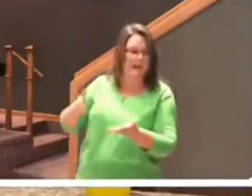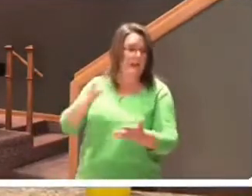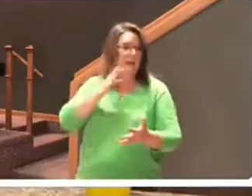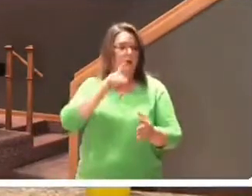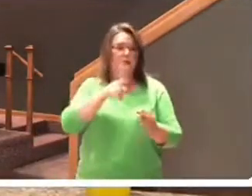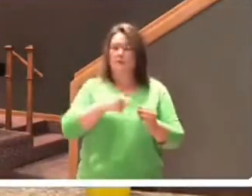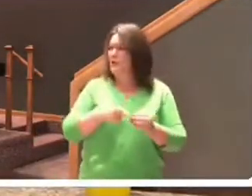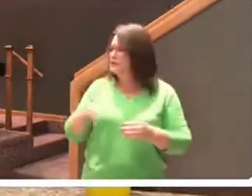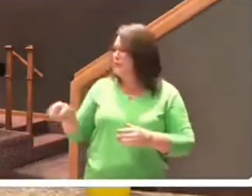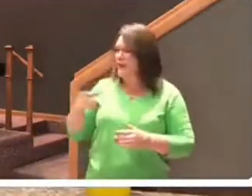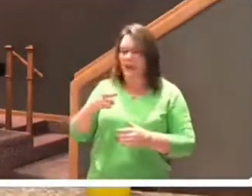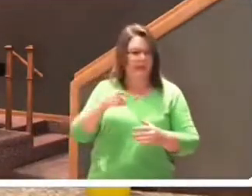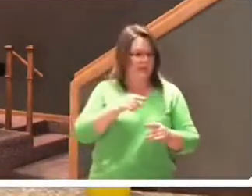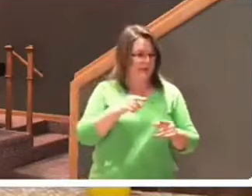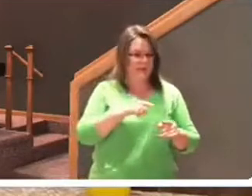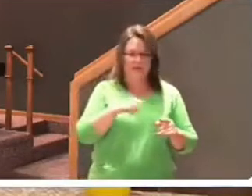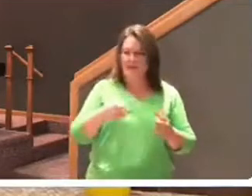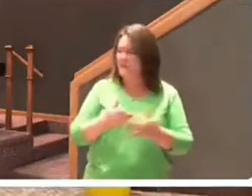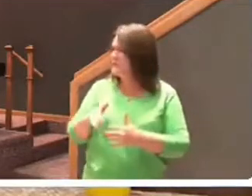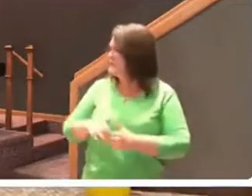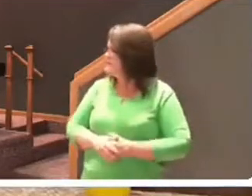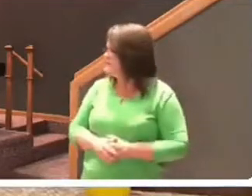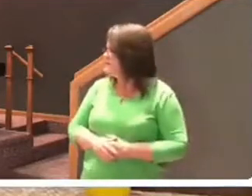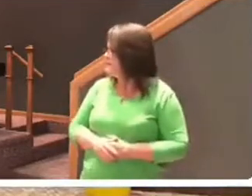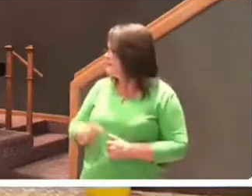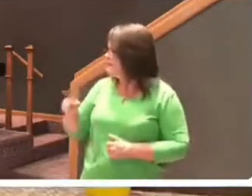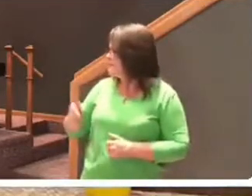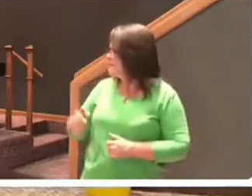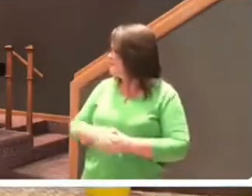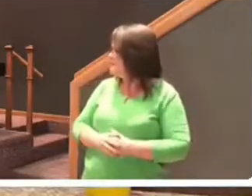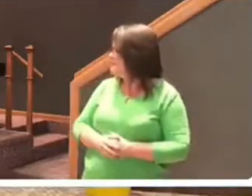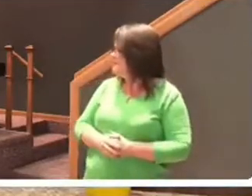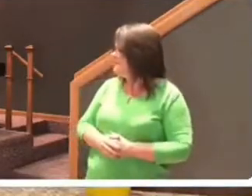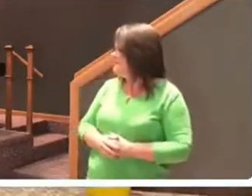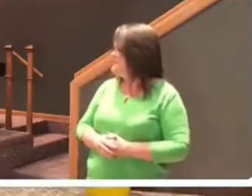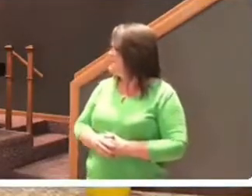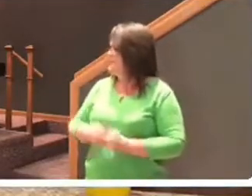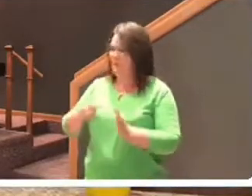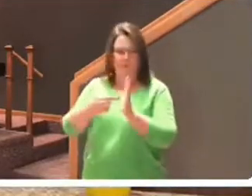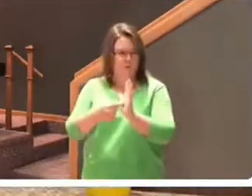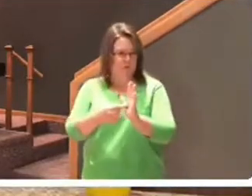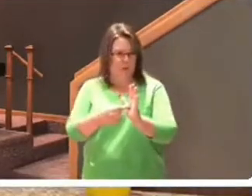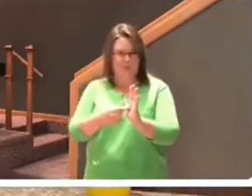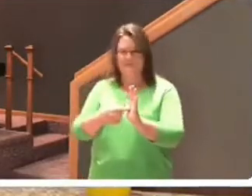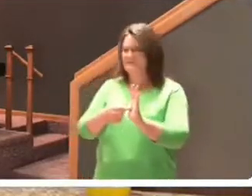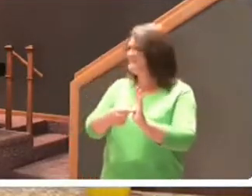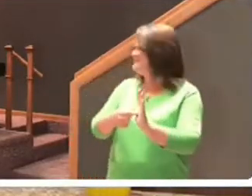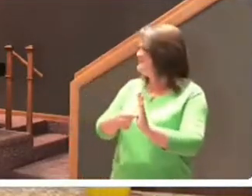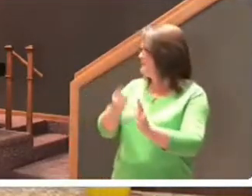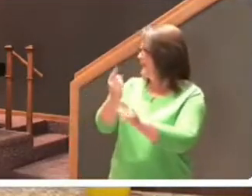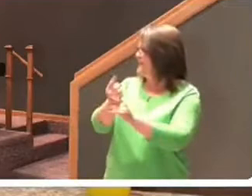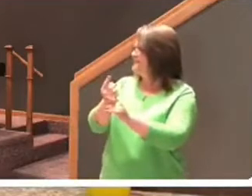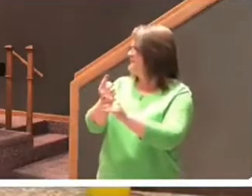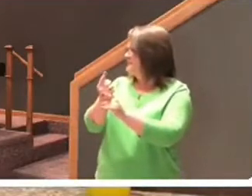to you and them through this. So I'm, yeah, that's right. You're on display. That's